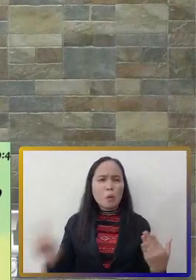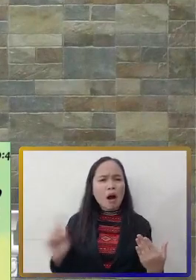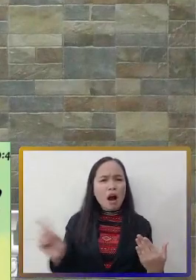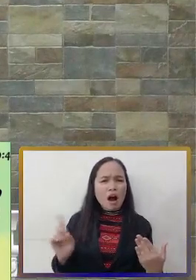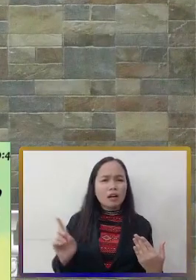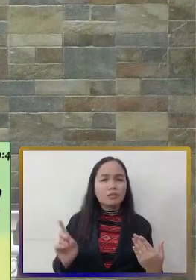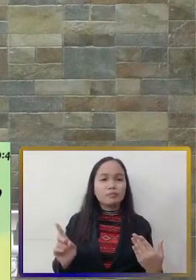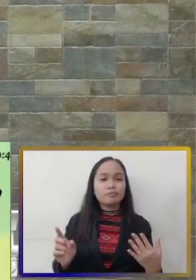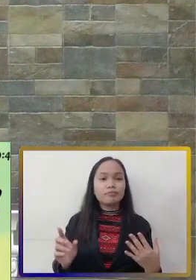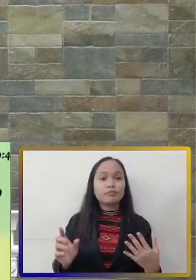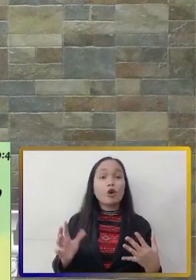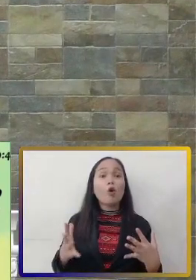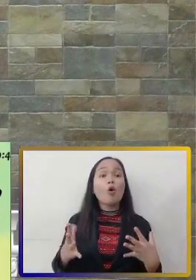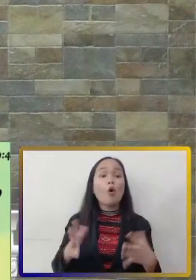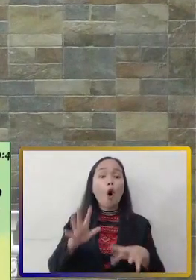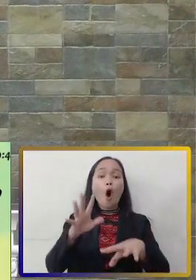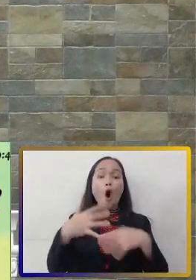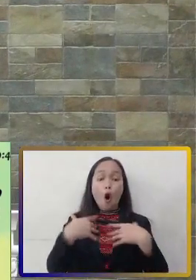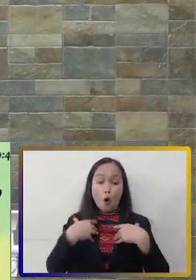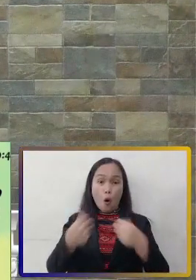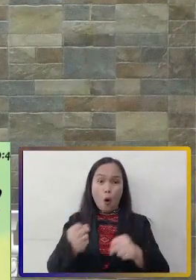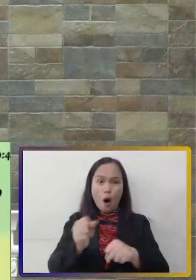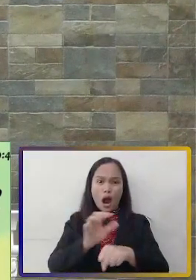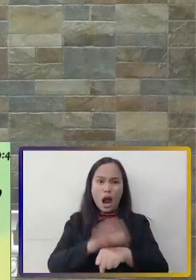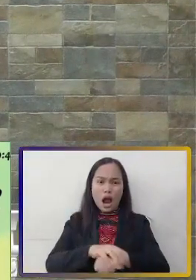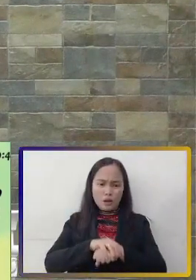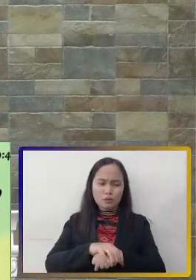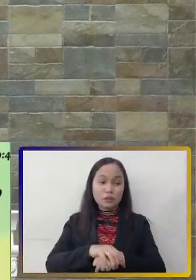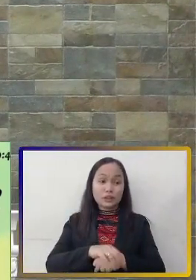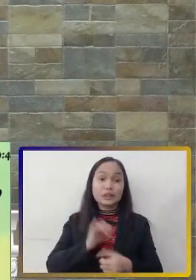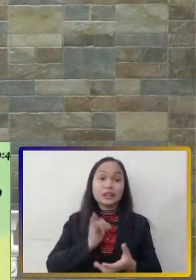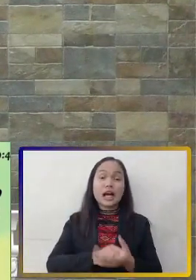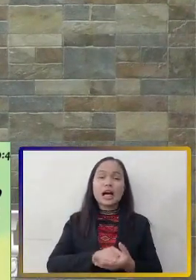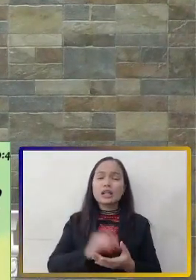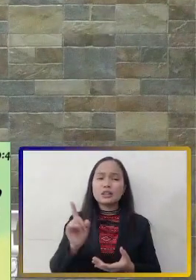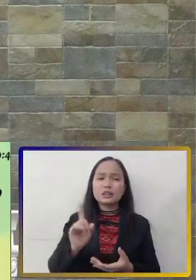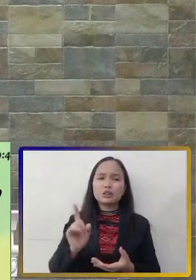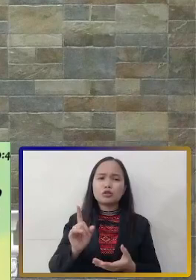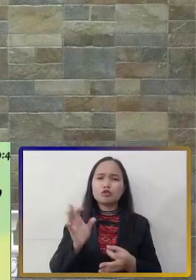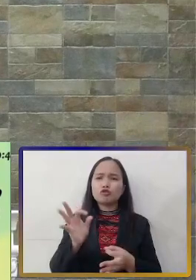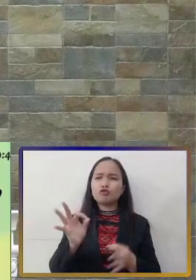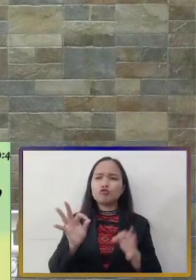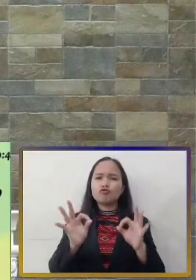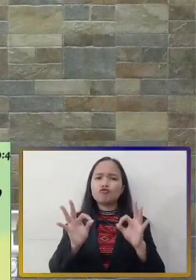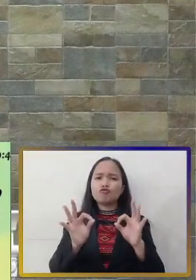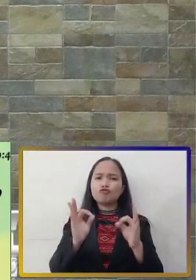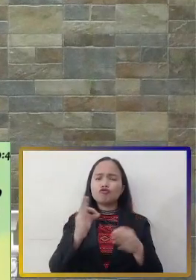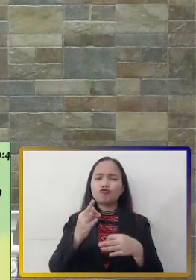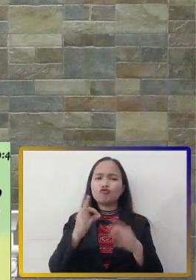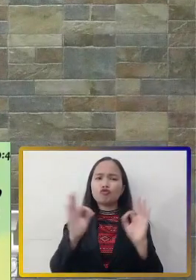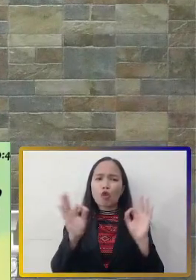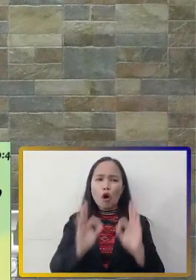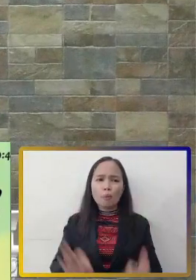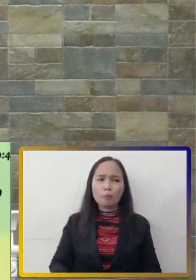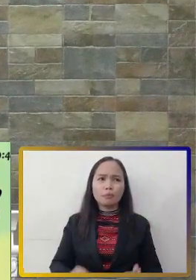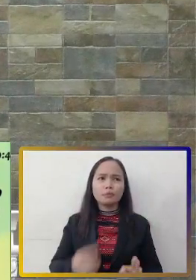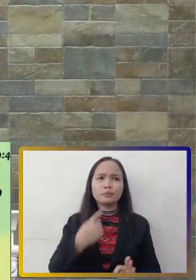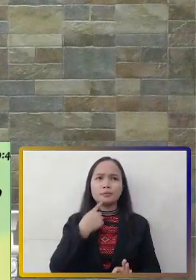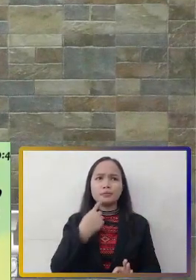yun? Strongholds. That is in what? What's the form of the word? Plural or singular?